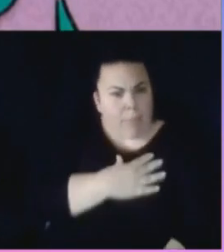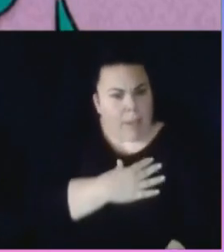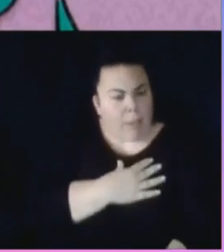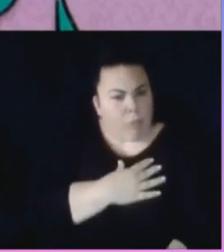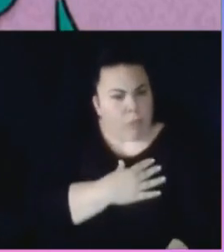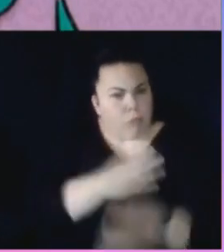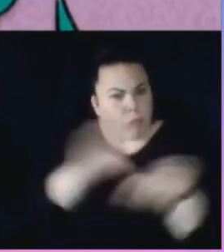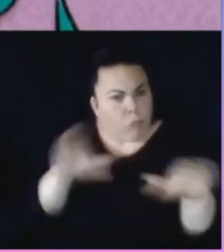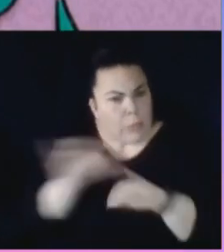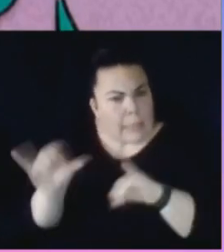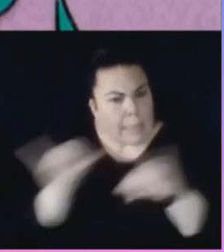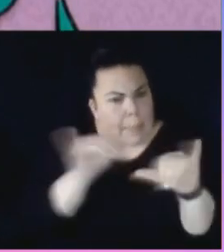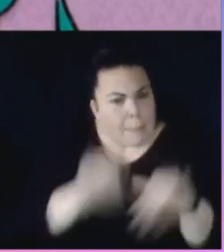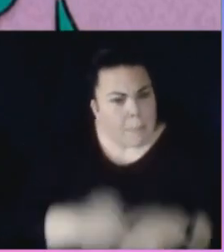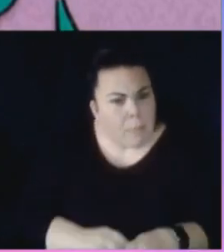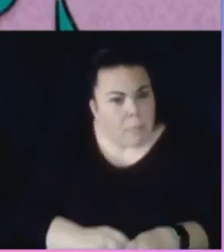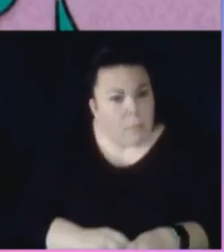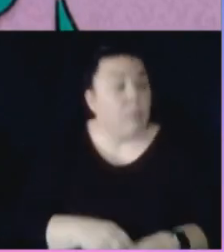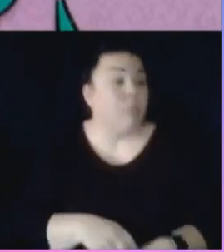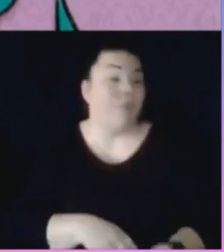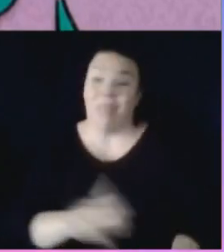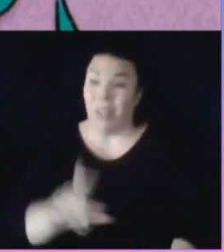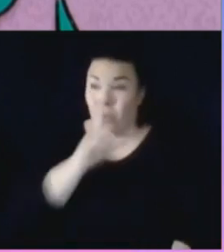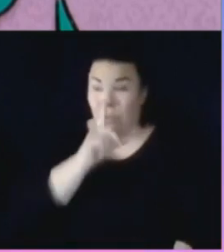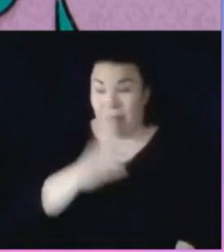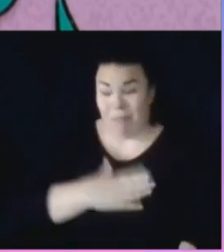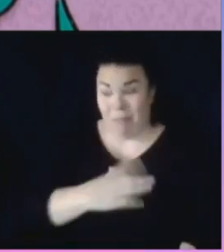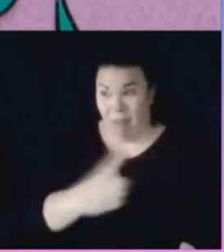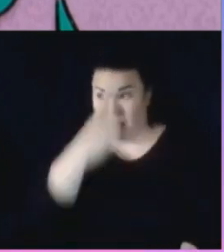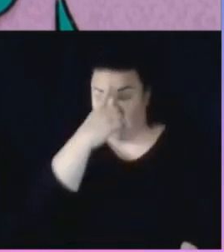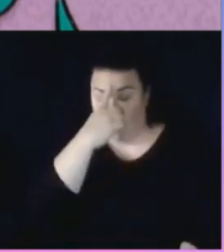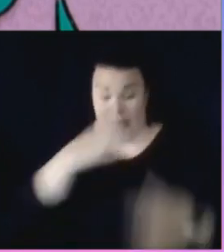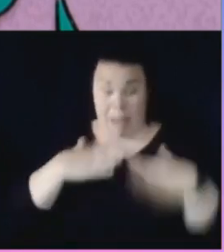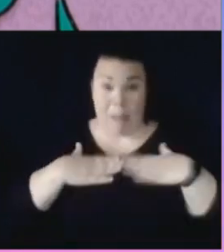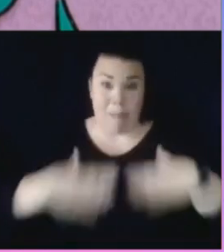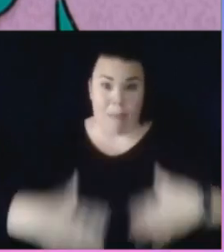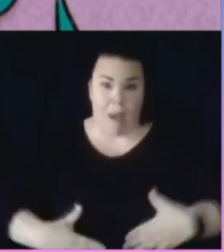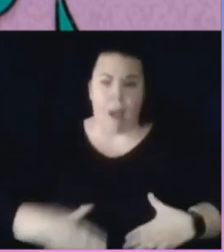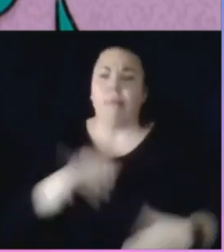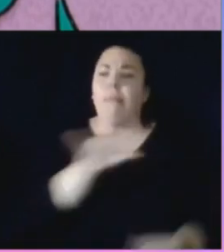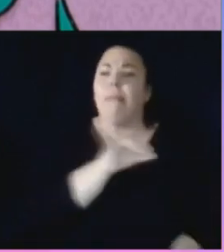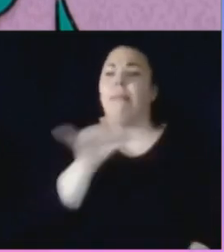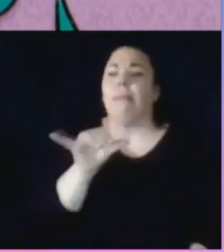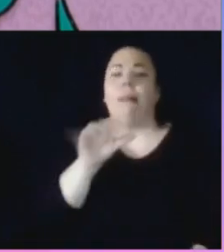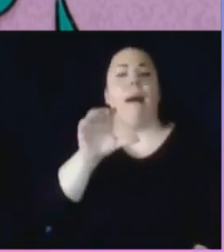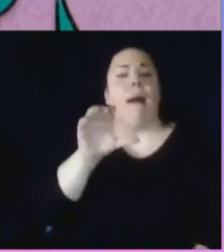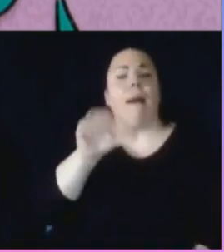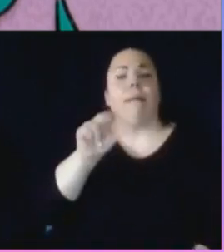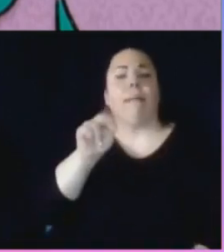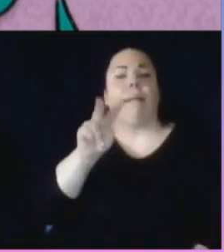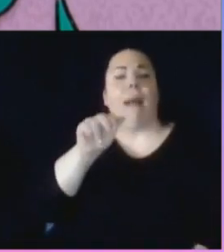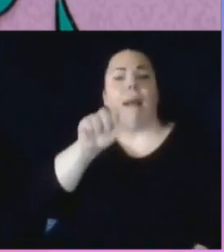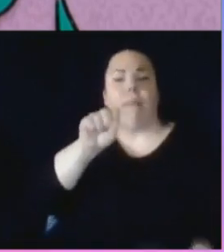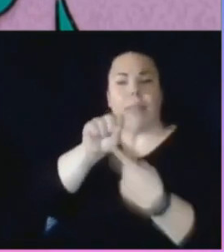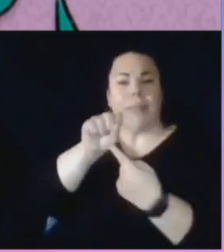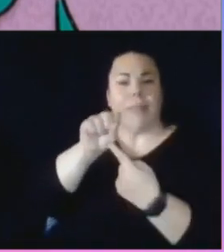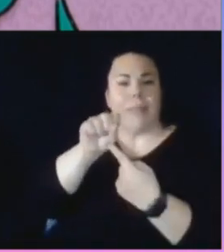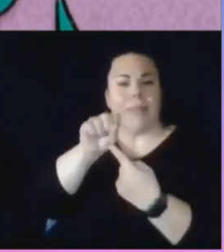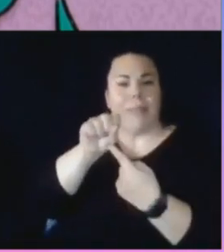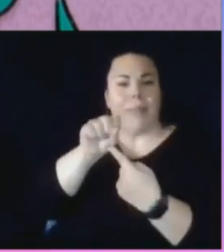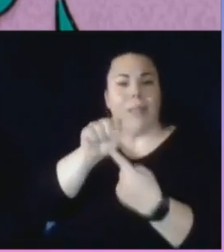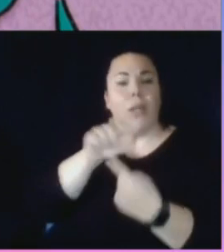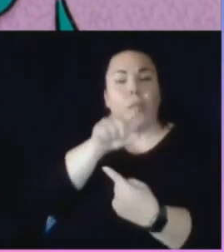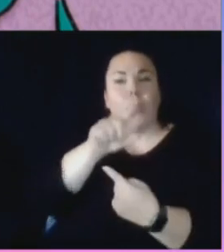the body is a canvas, and we are one of our most spectacular creative